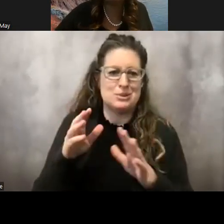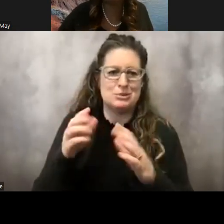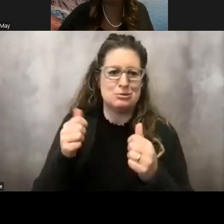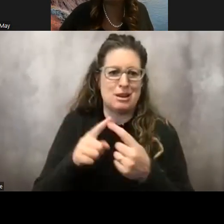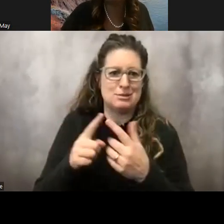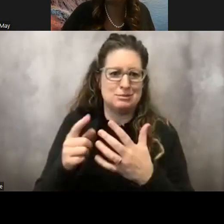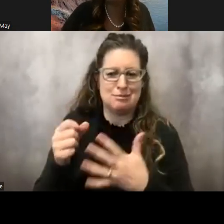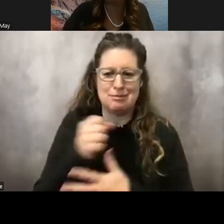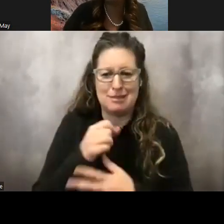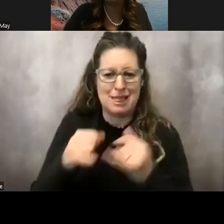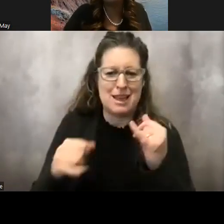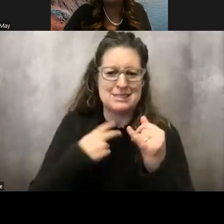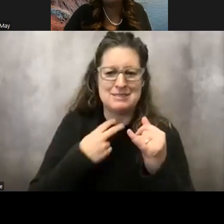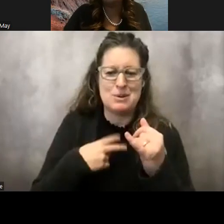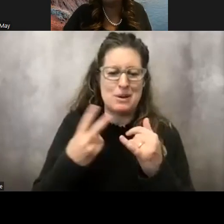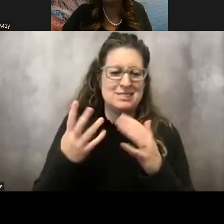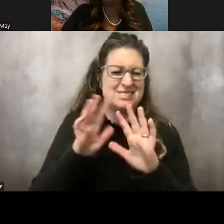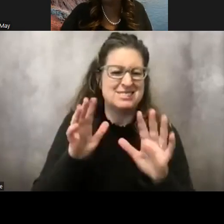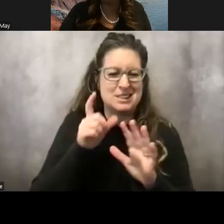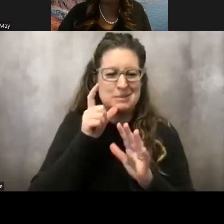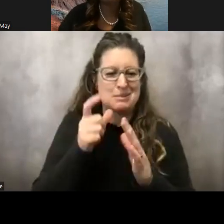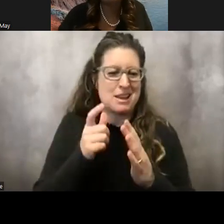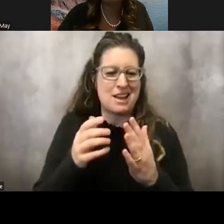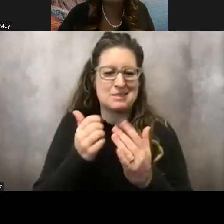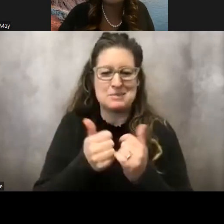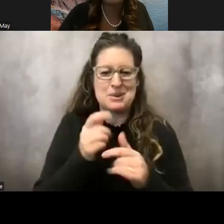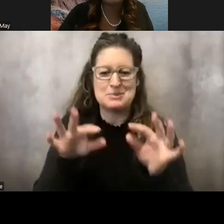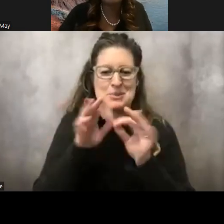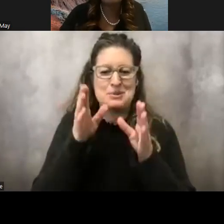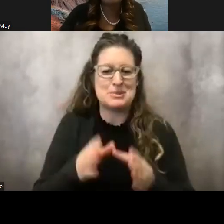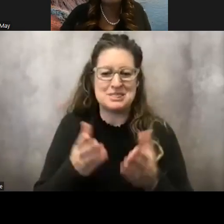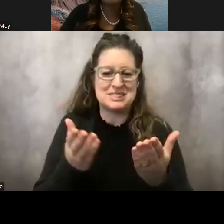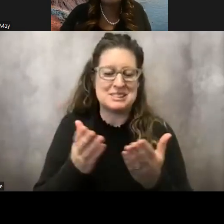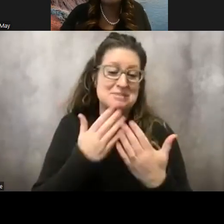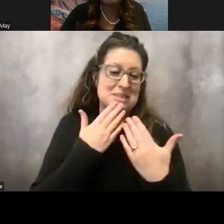not capable of. Thank you.